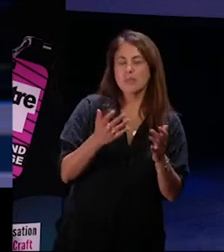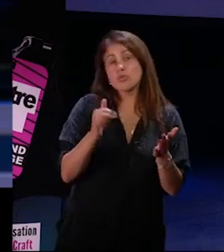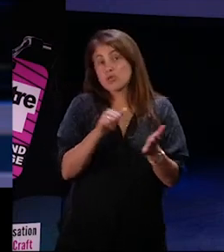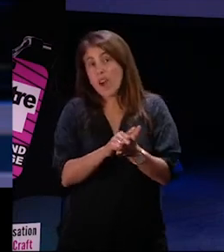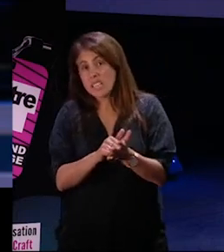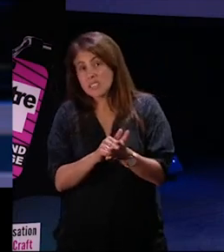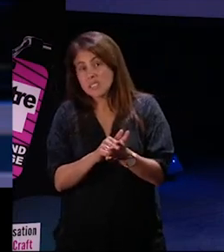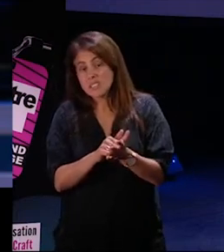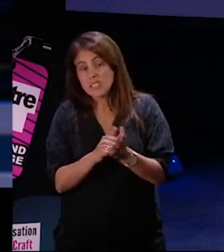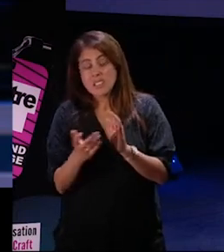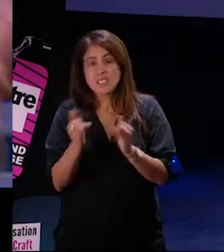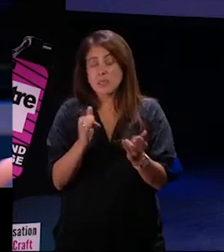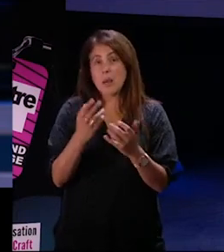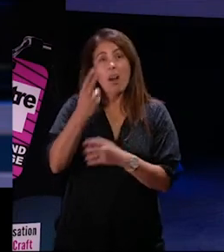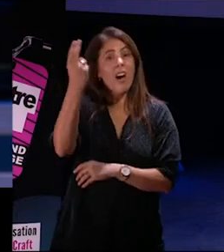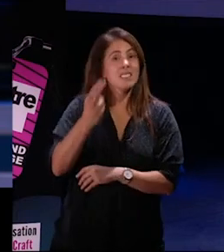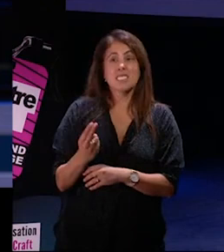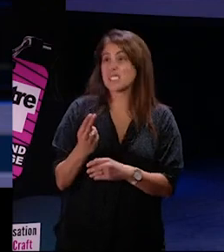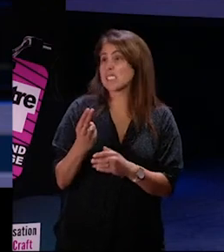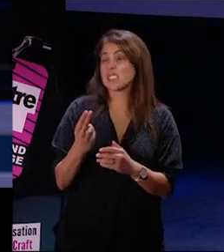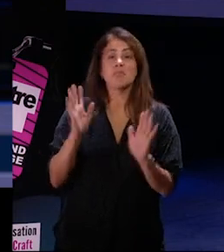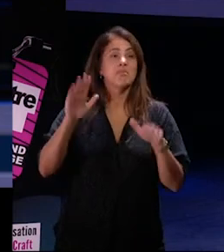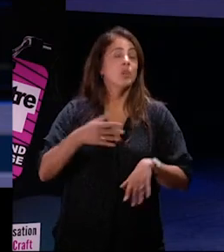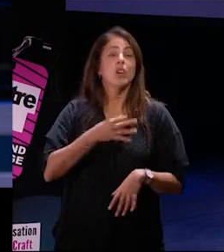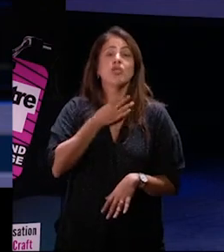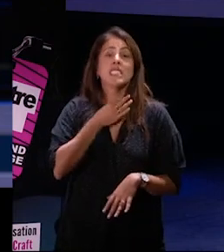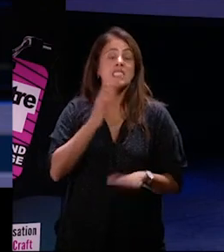sometimes because it's an artistic leap into the future.